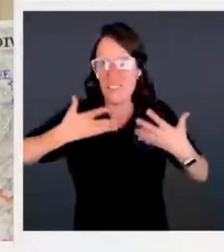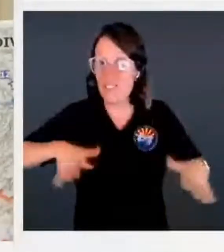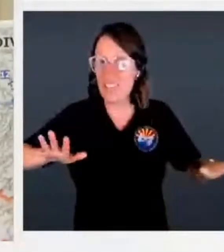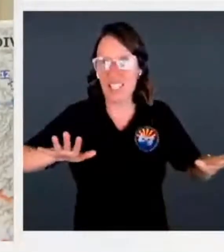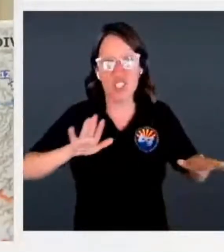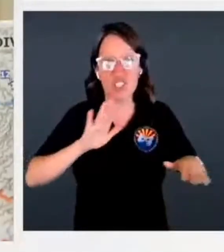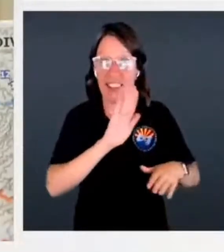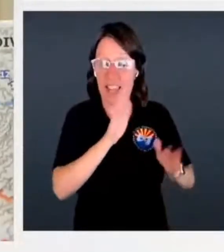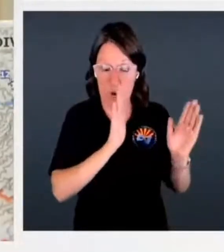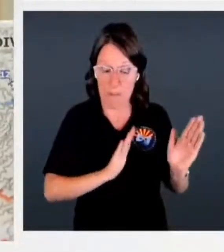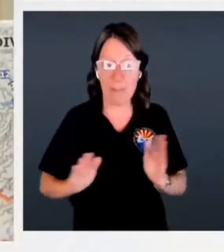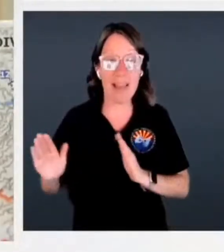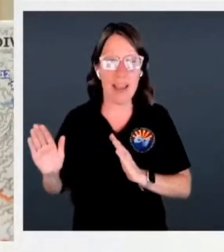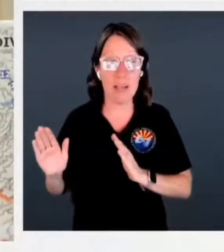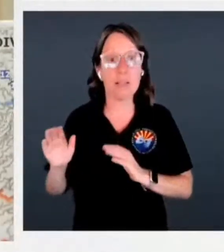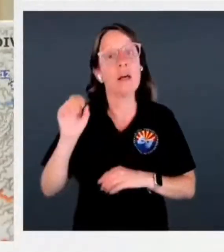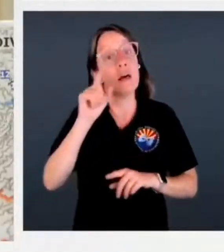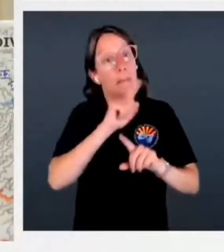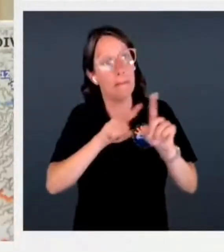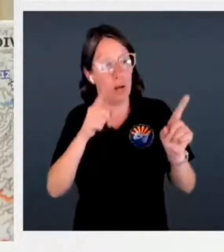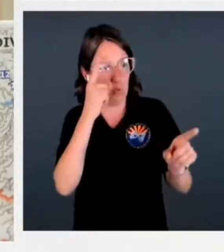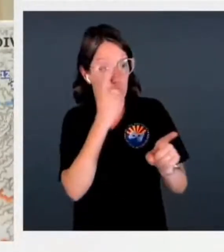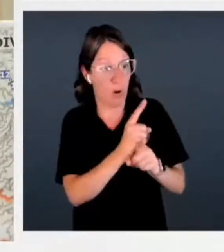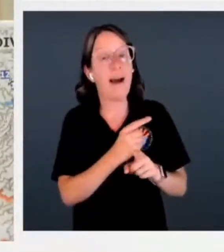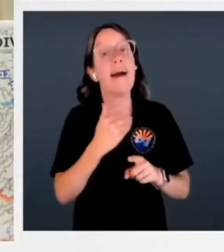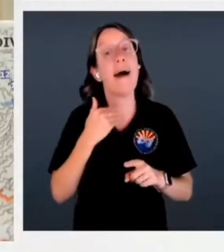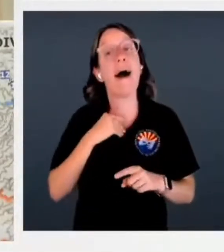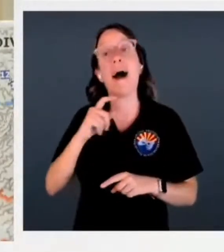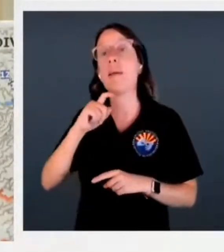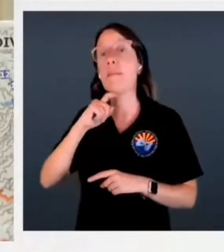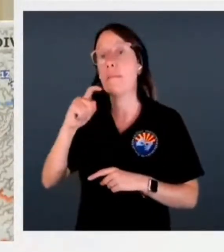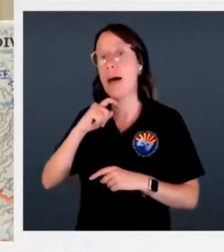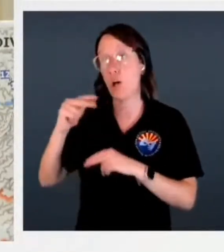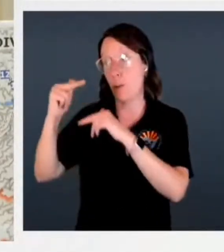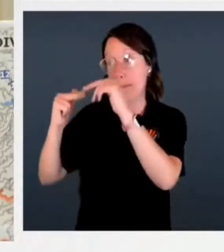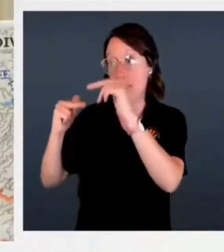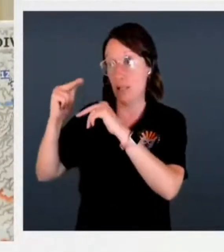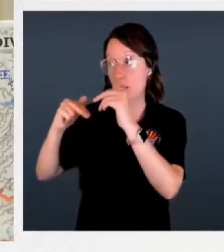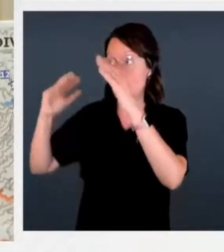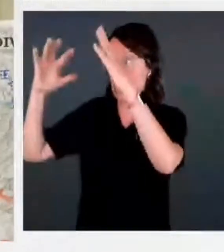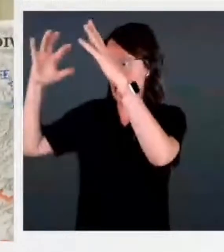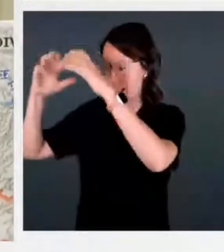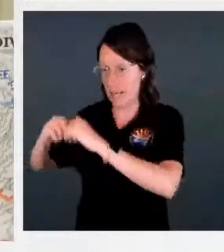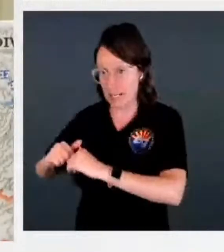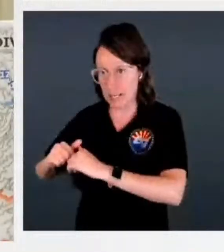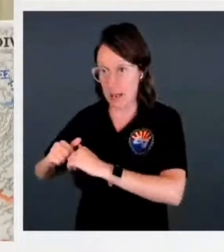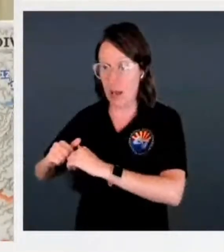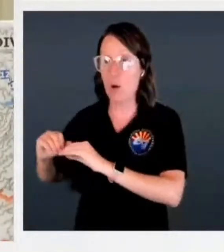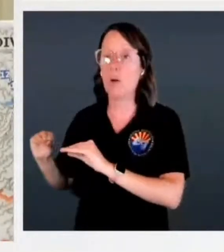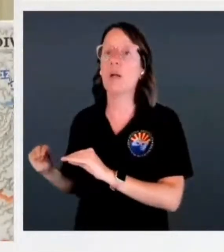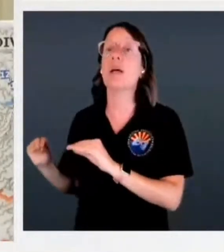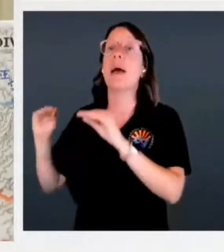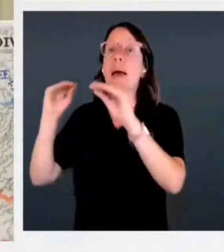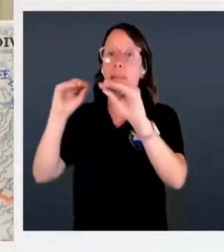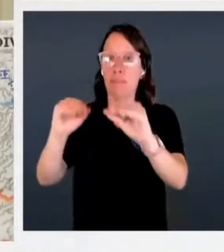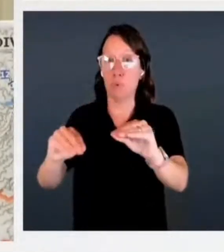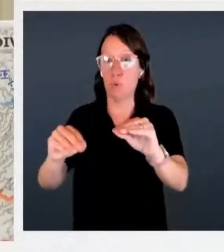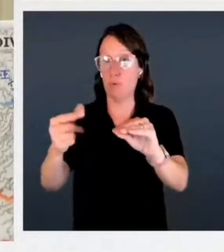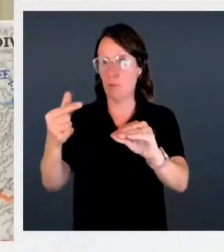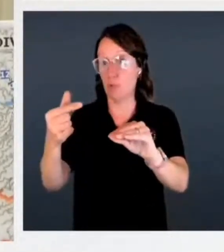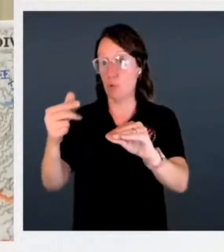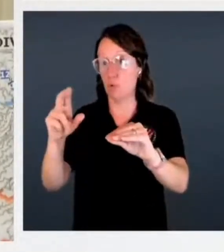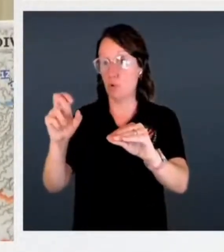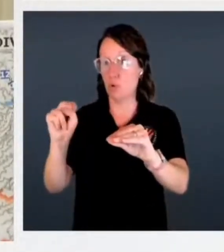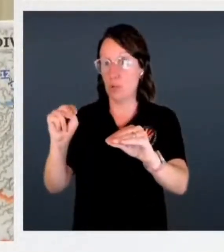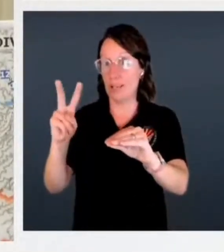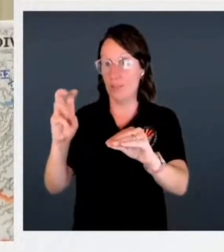were taken down in other locations in the valley. We're allowing that structure to be placed into Greenview. Once we get everything